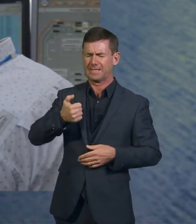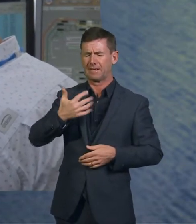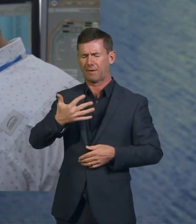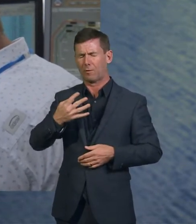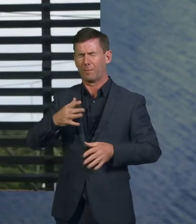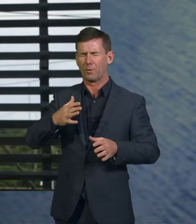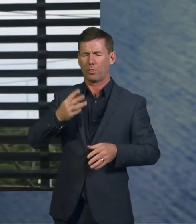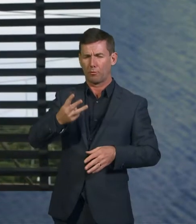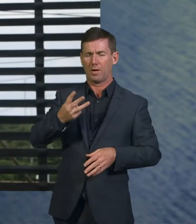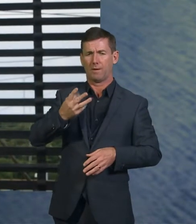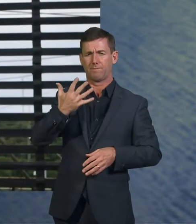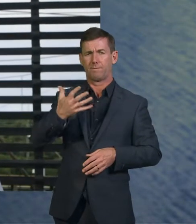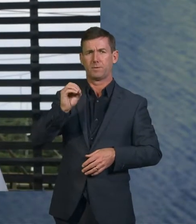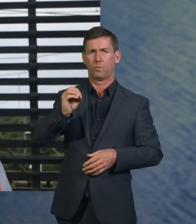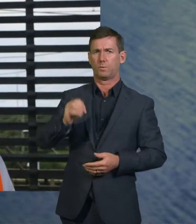6564350.